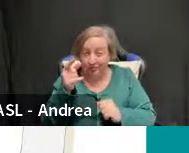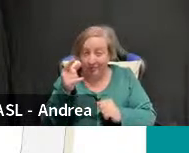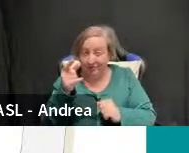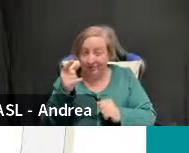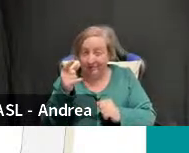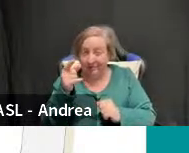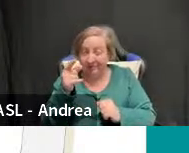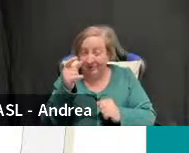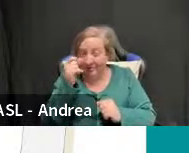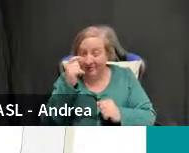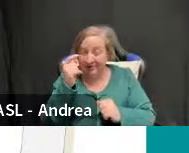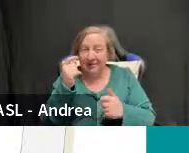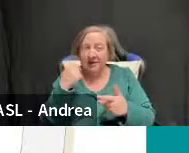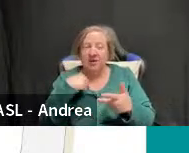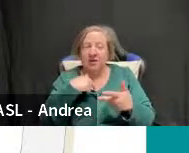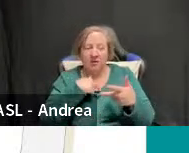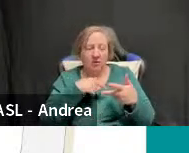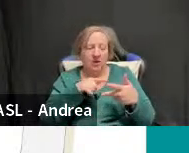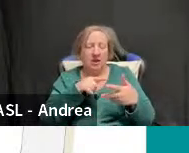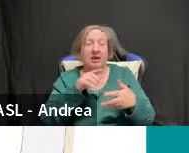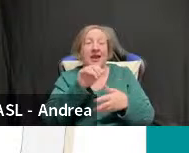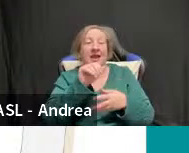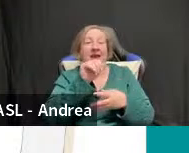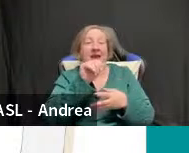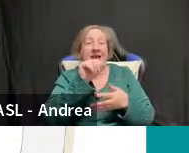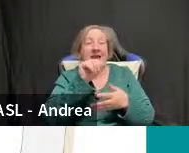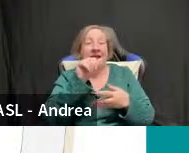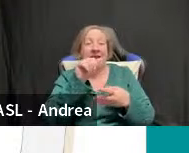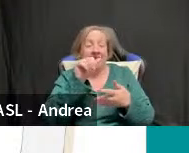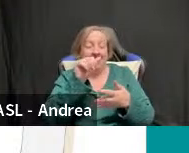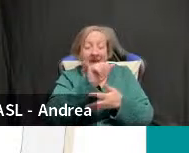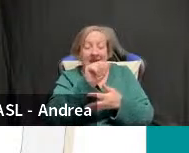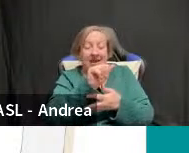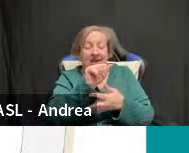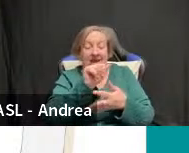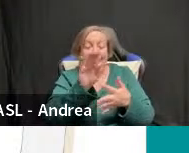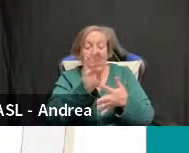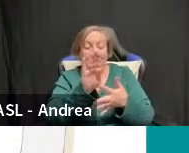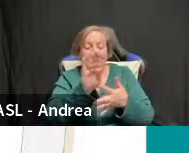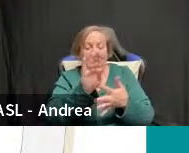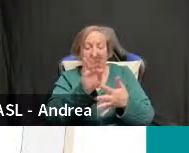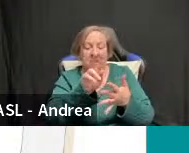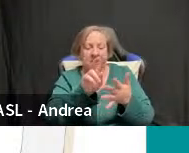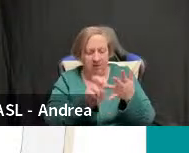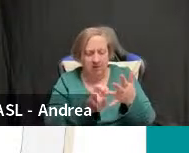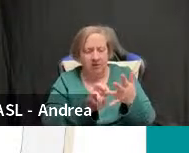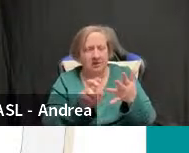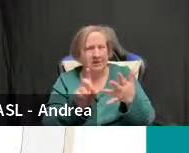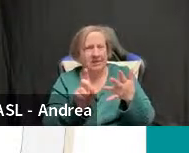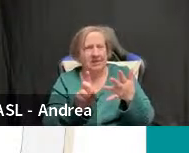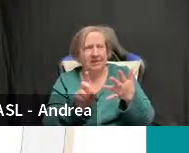from B to D. What was missing here